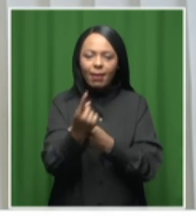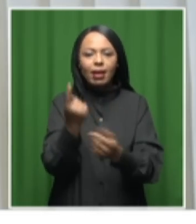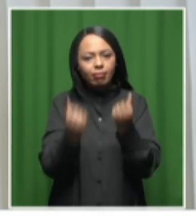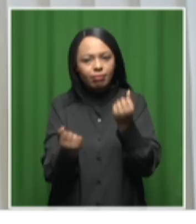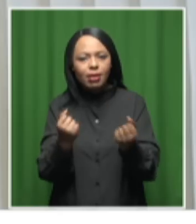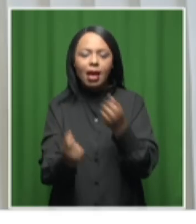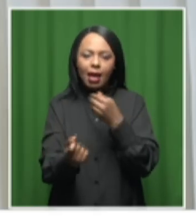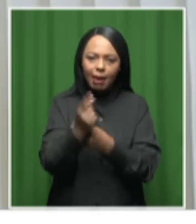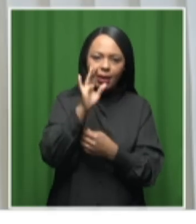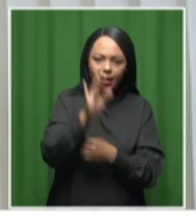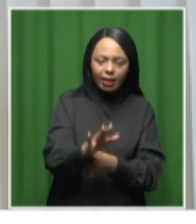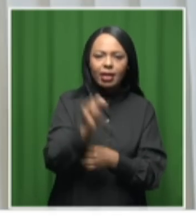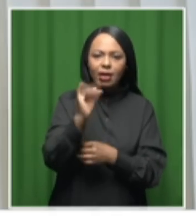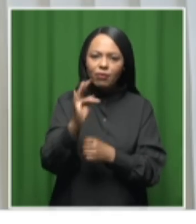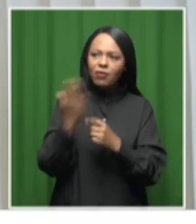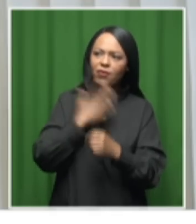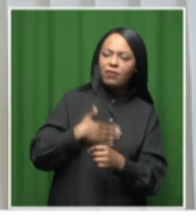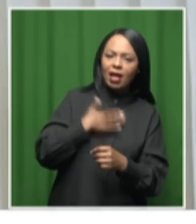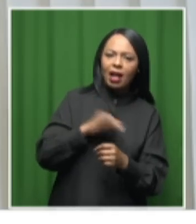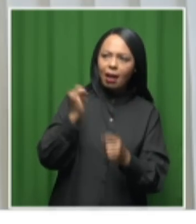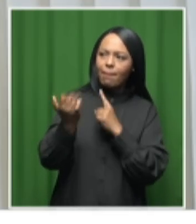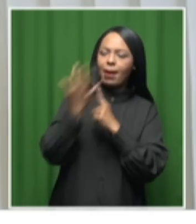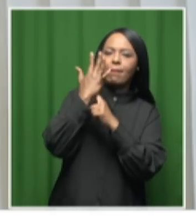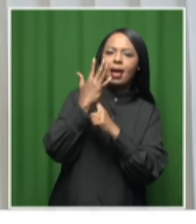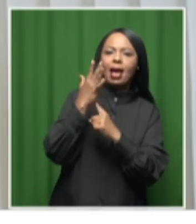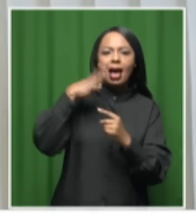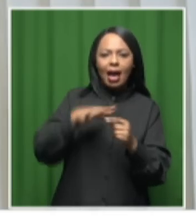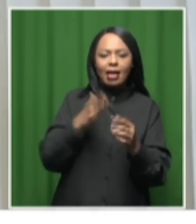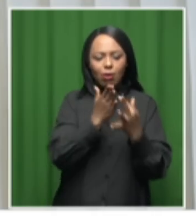where you feel that you have been hard done, there are avenues